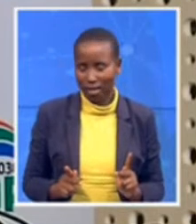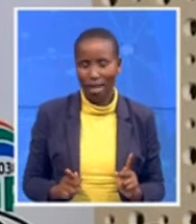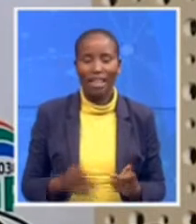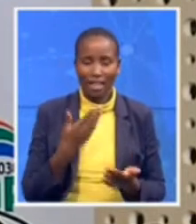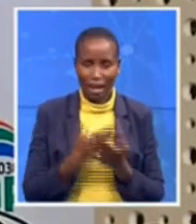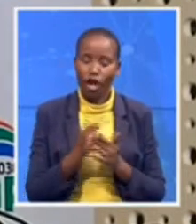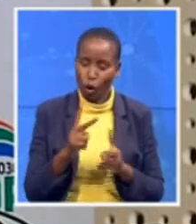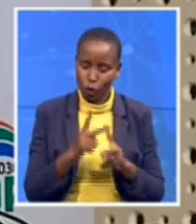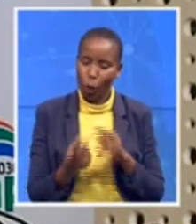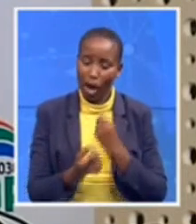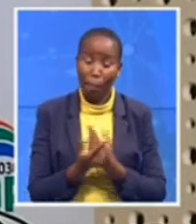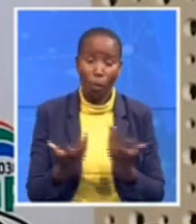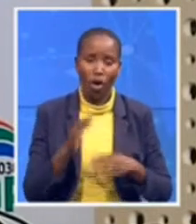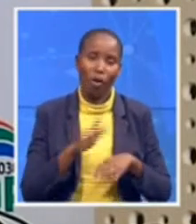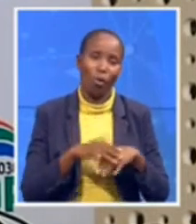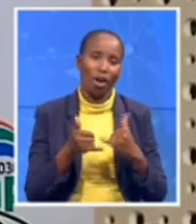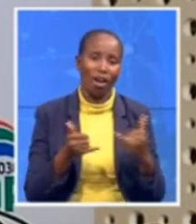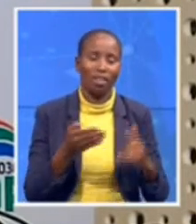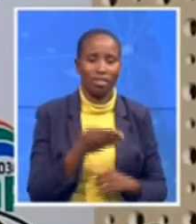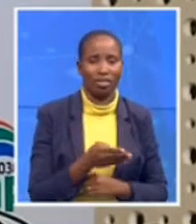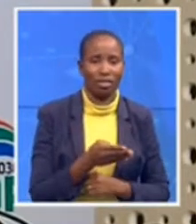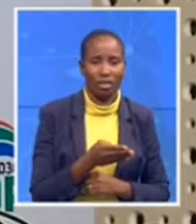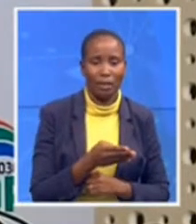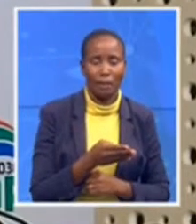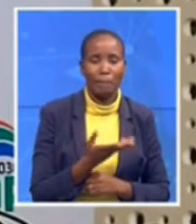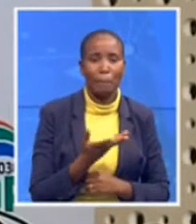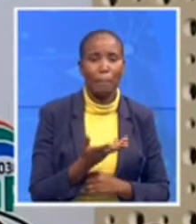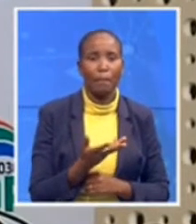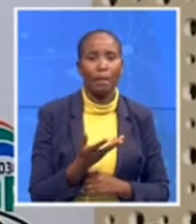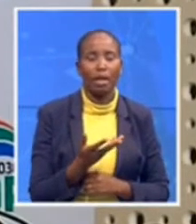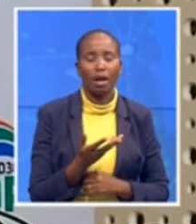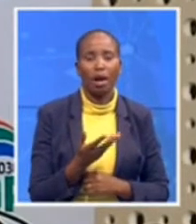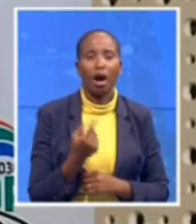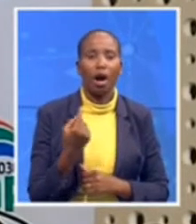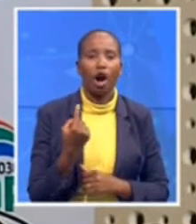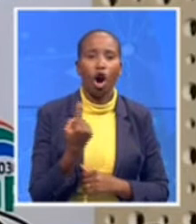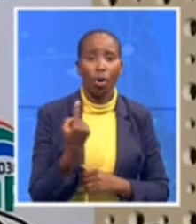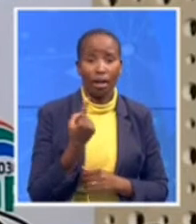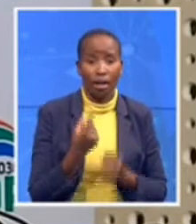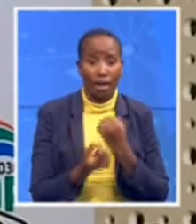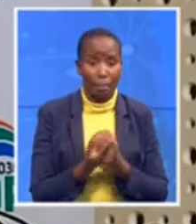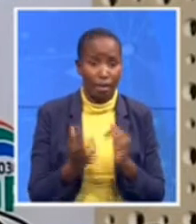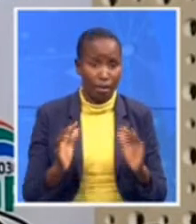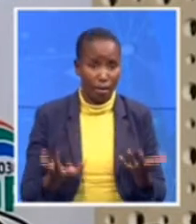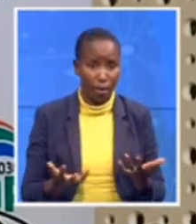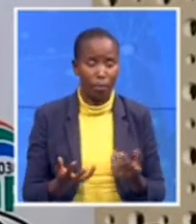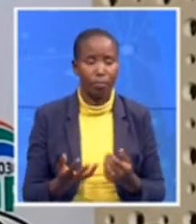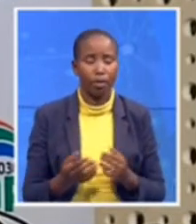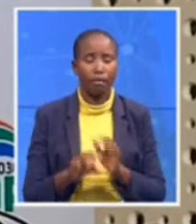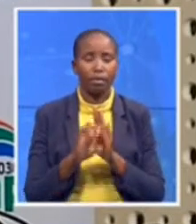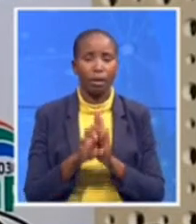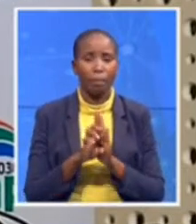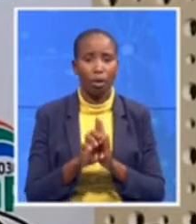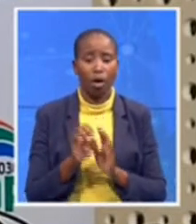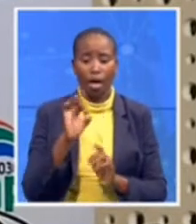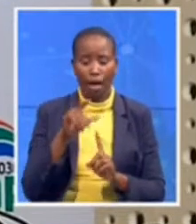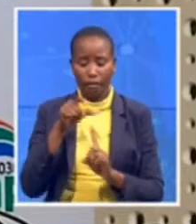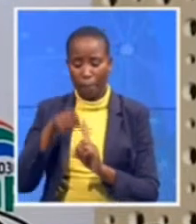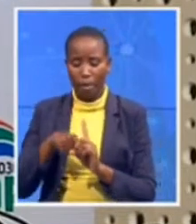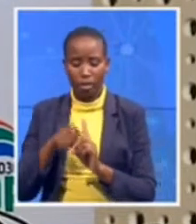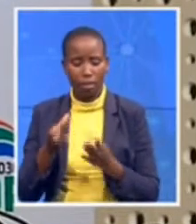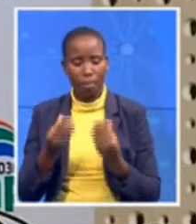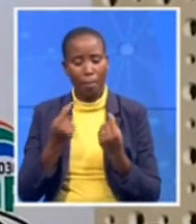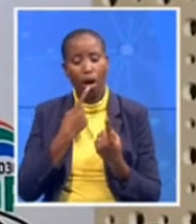purview only in the instance where somebody then complains that possibly your blog contains hate